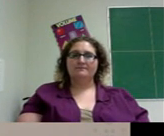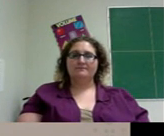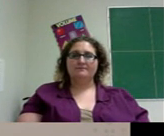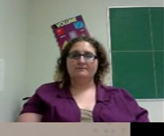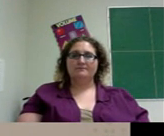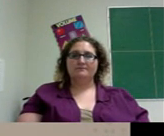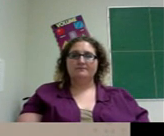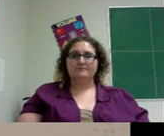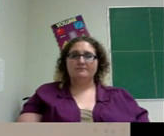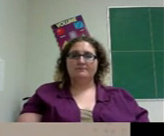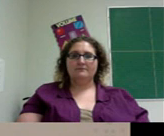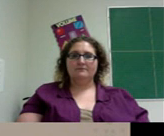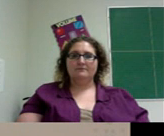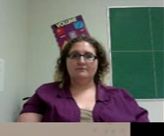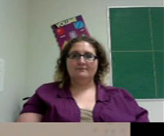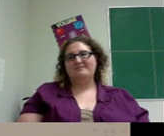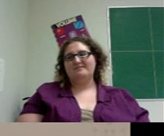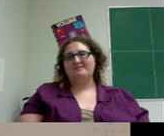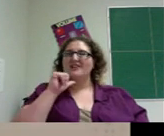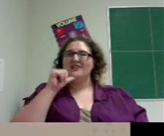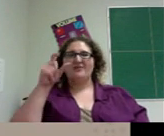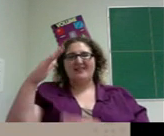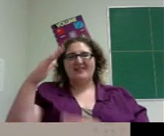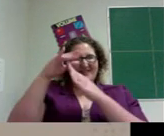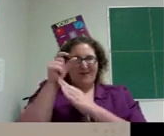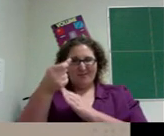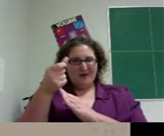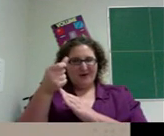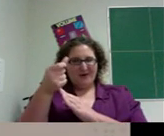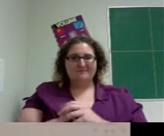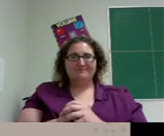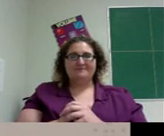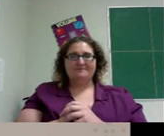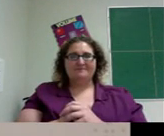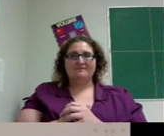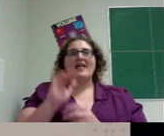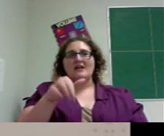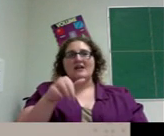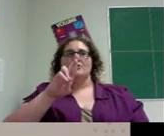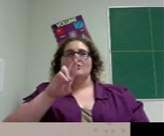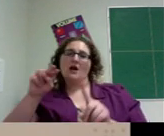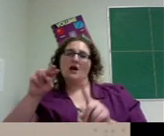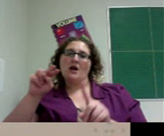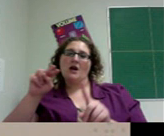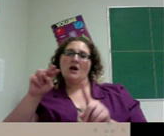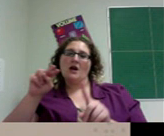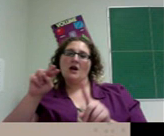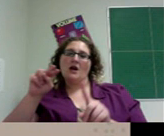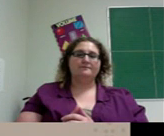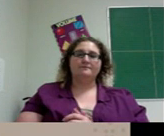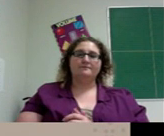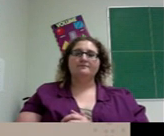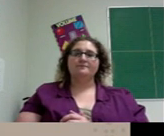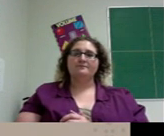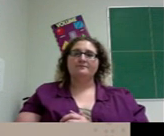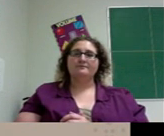Cut that little knobby off. And there's our right side view. Okay? Now we